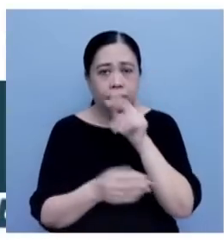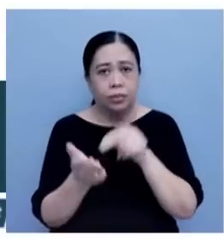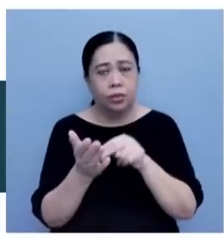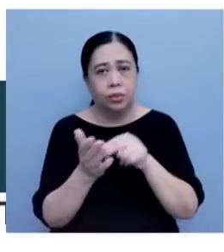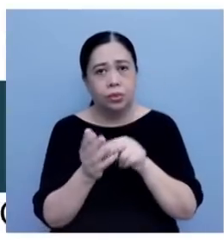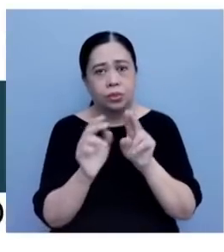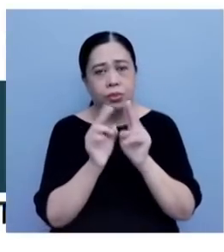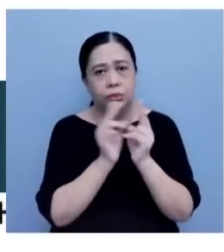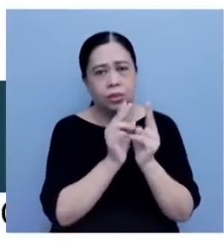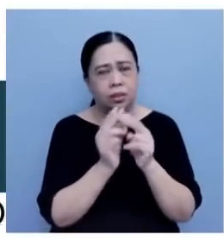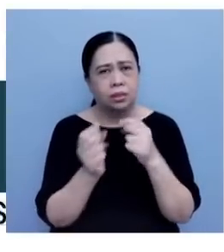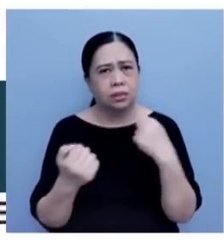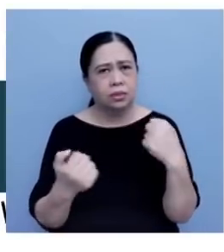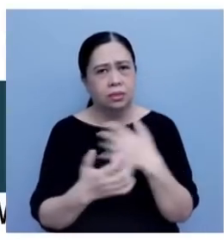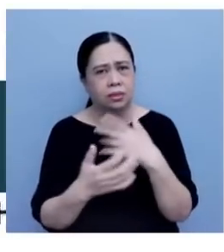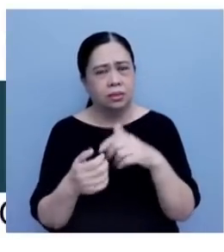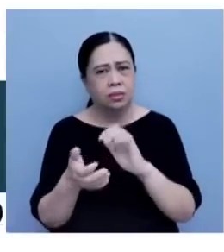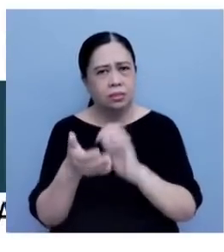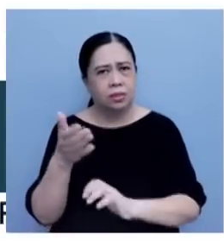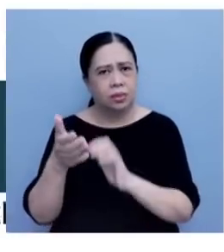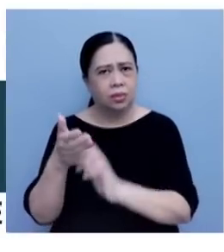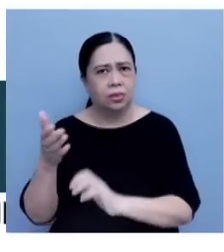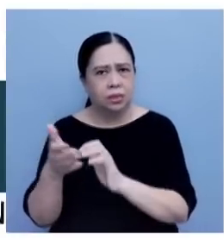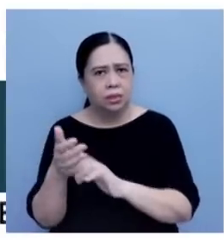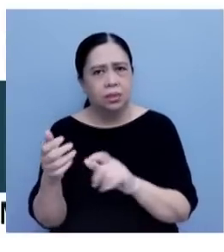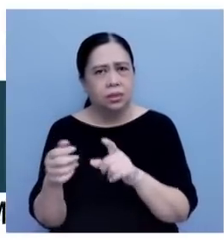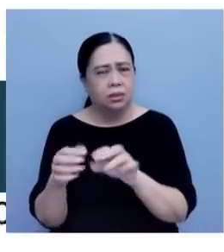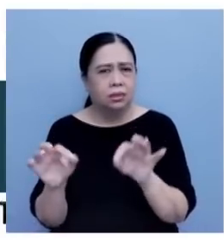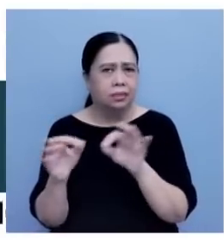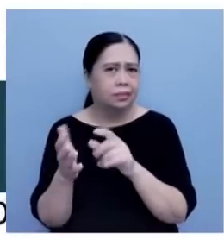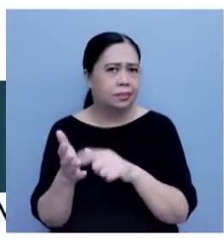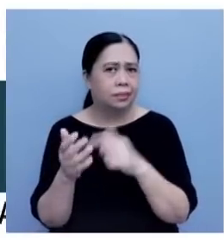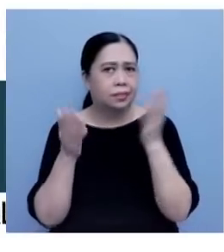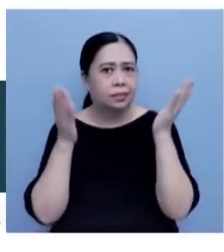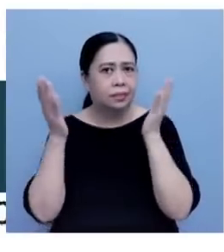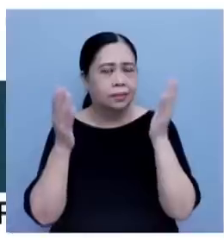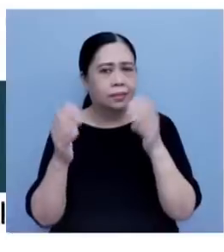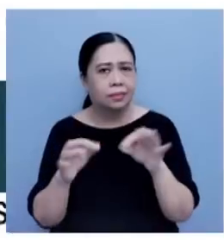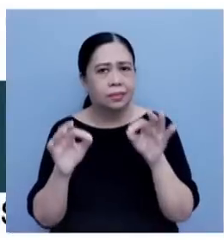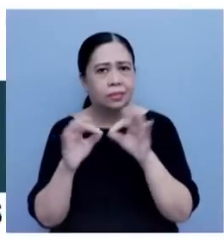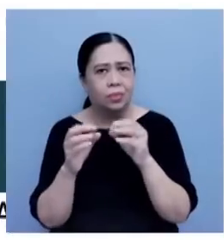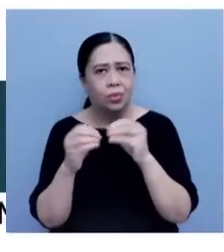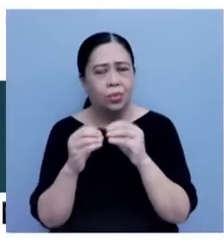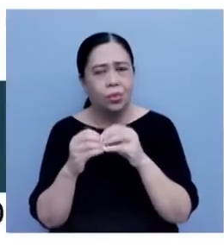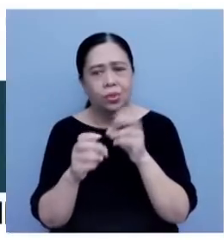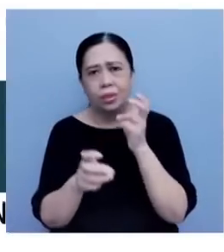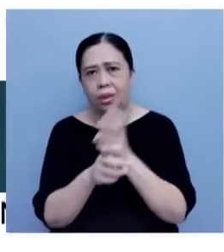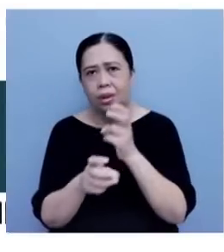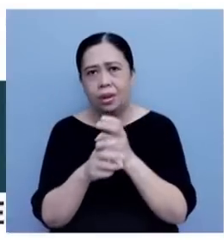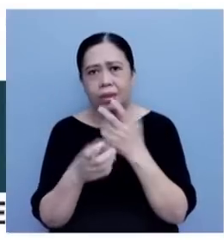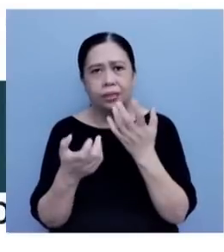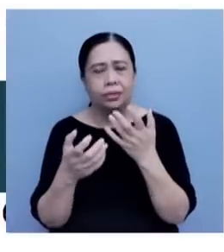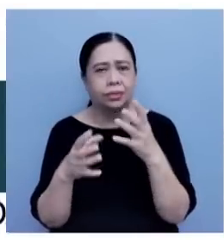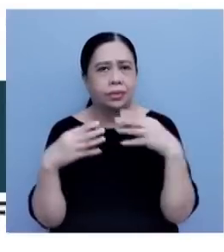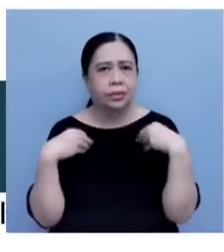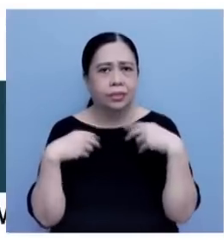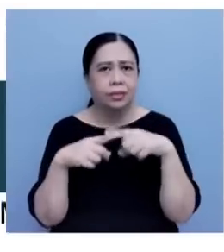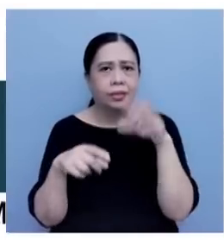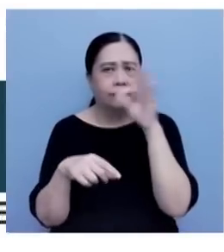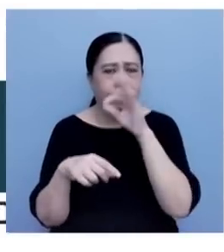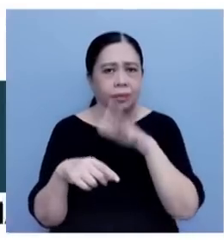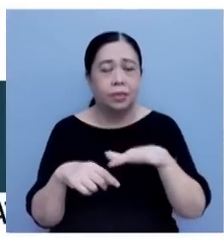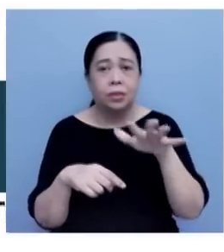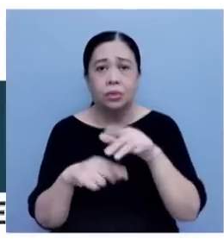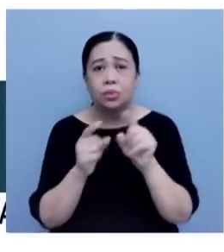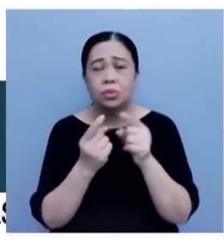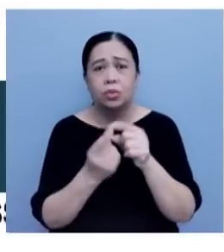meanwhile, fears the budget slash will make essential health services become more out of reach for majority of Filipinos. The group also